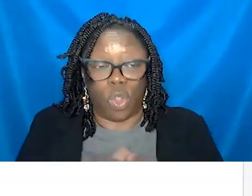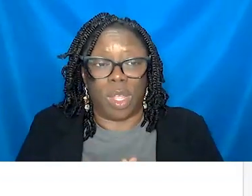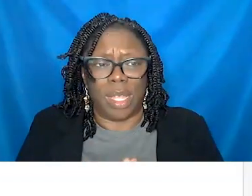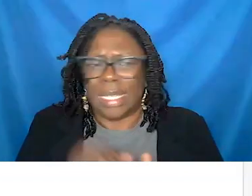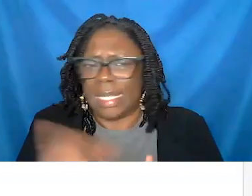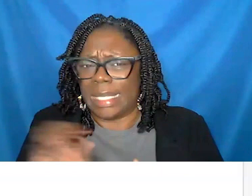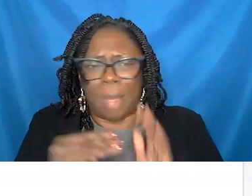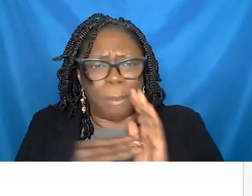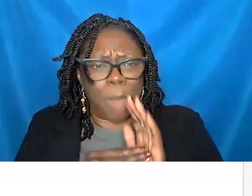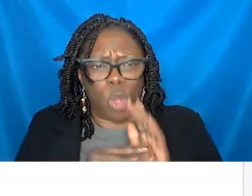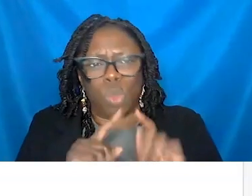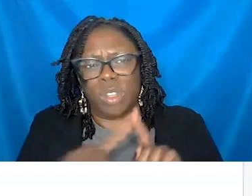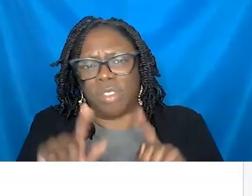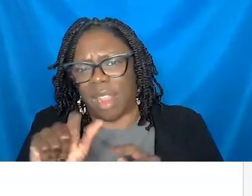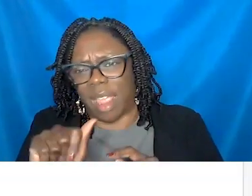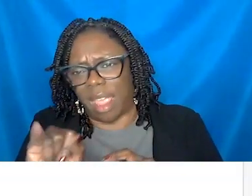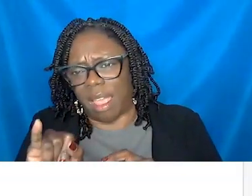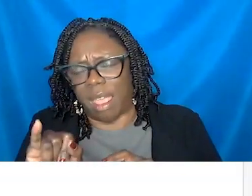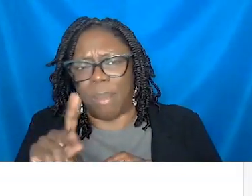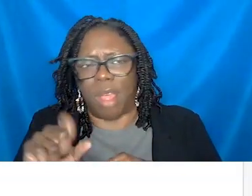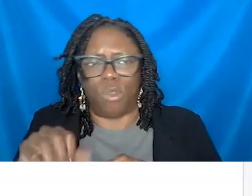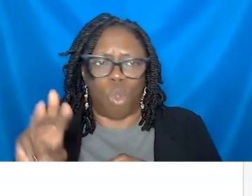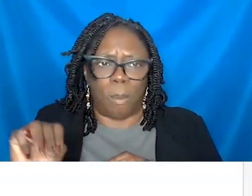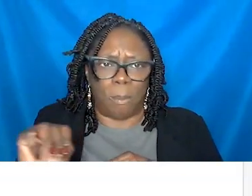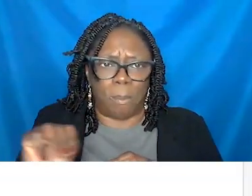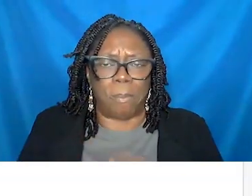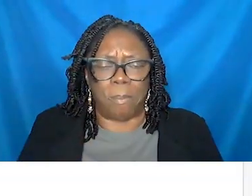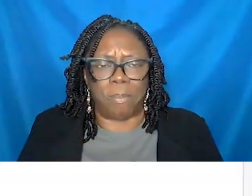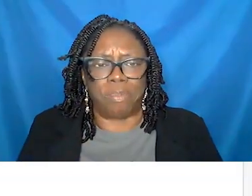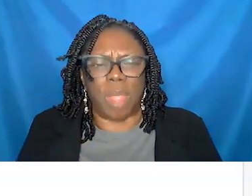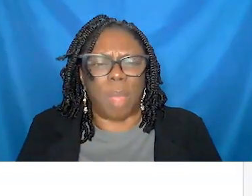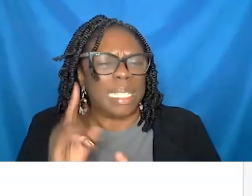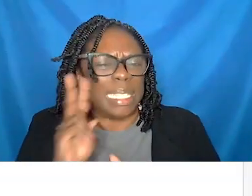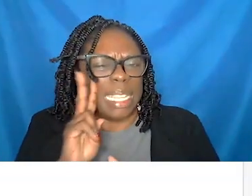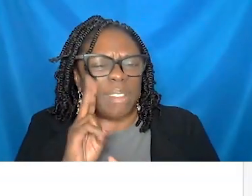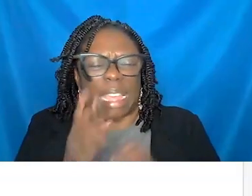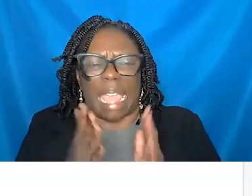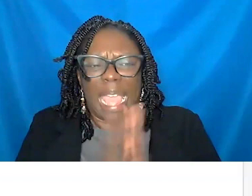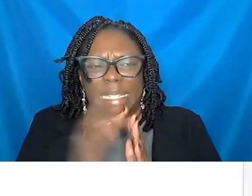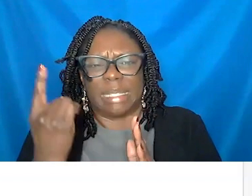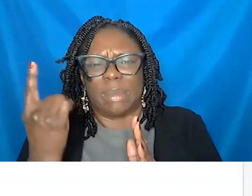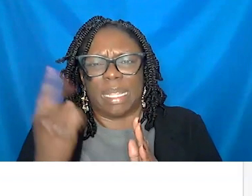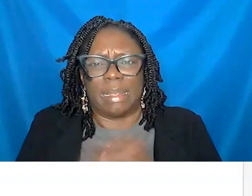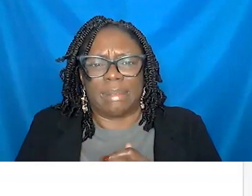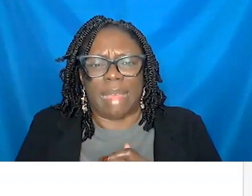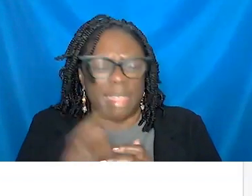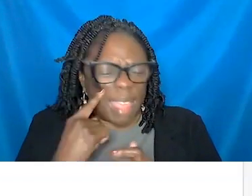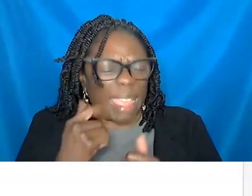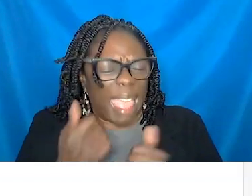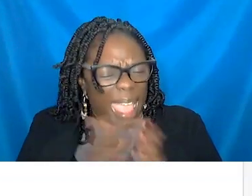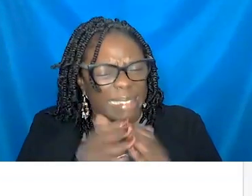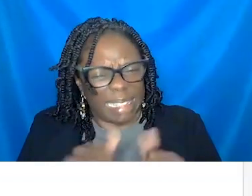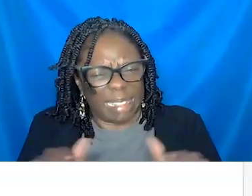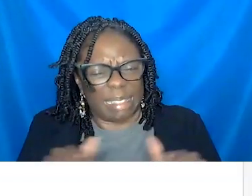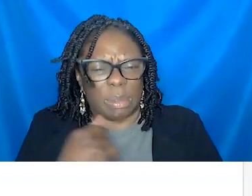different AI platforms. So let me see what I can ask it. I think I can just ask it pretty much anything to create an image